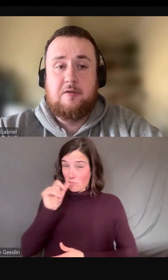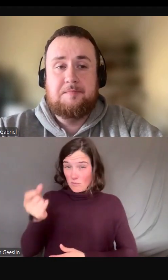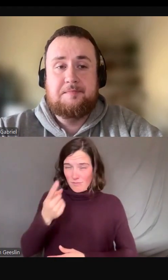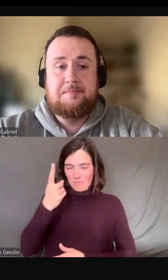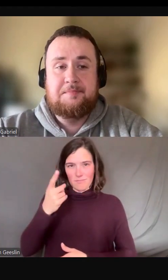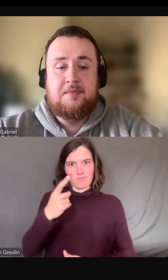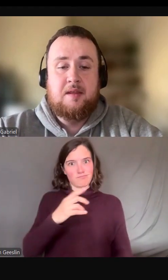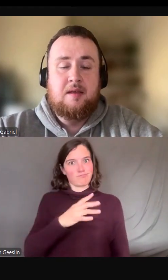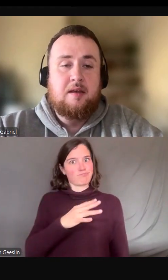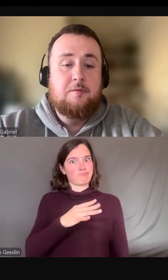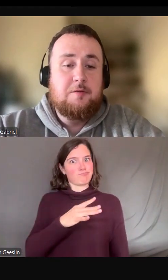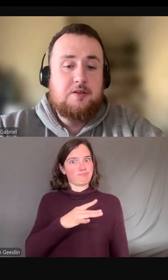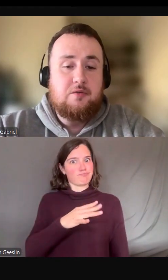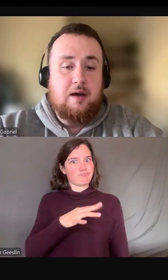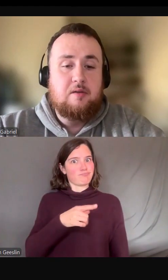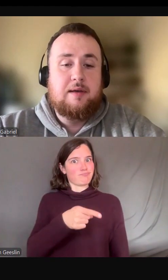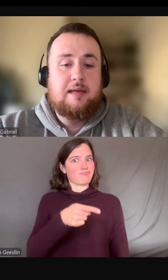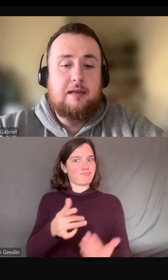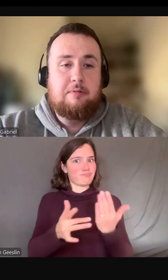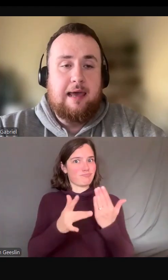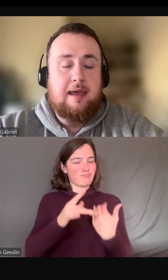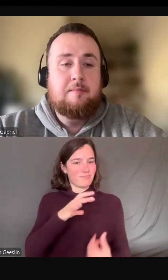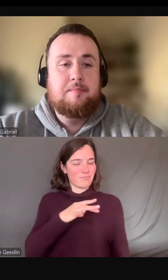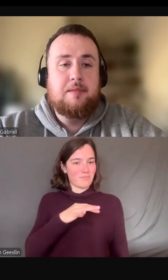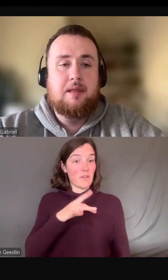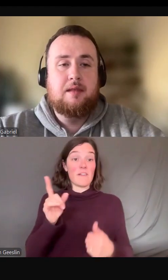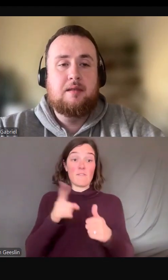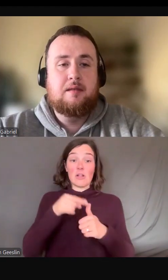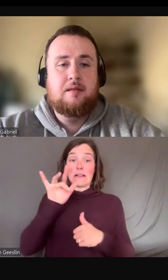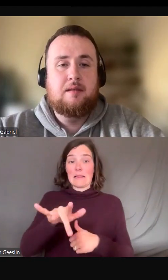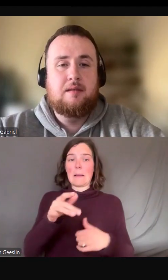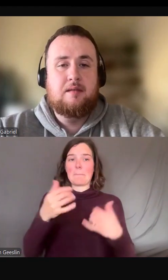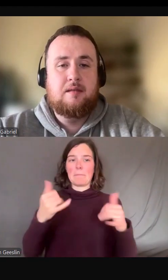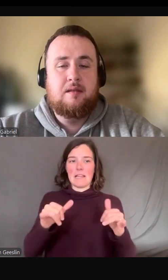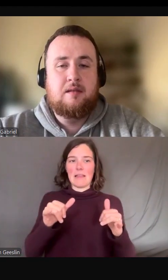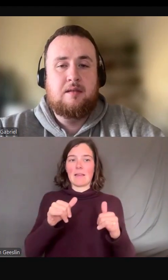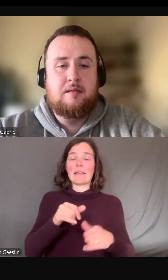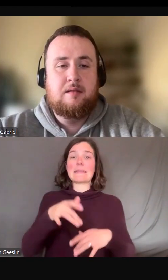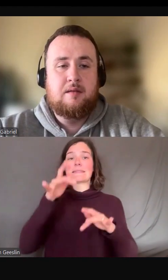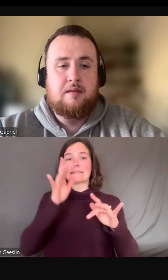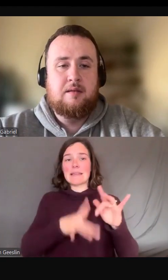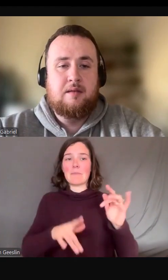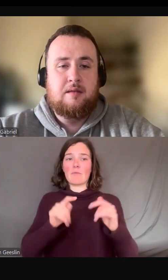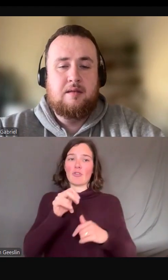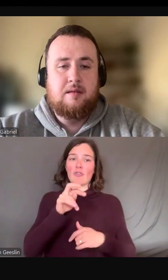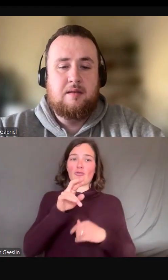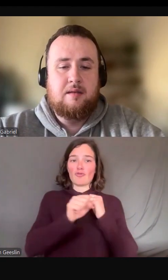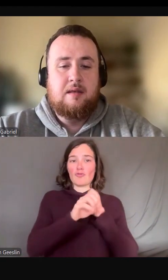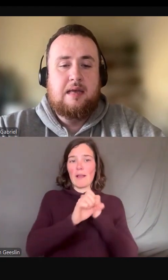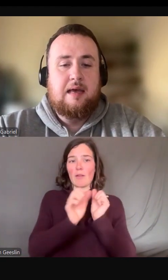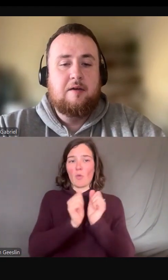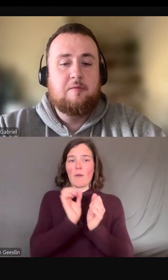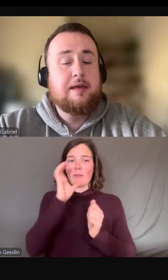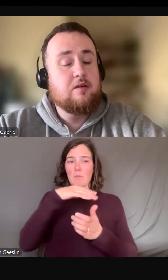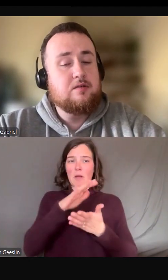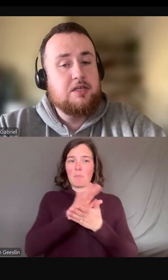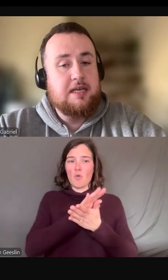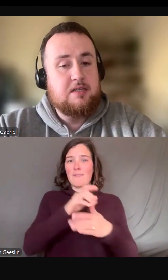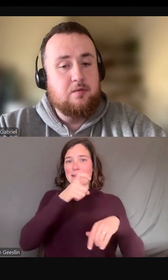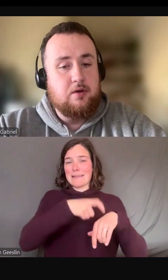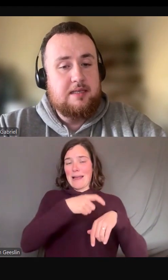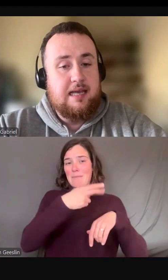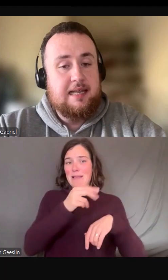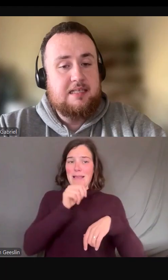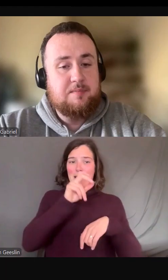here. First of all, we can click play. Skip the trailers with this weird movie timing hack. We can also change